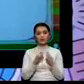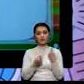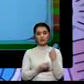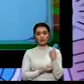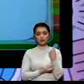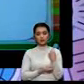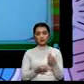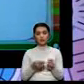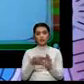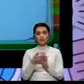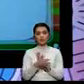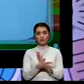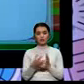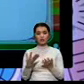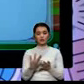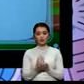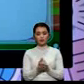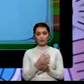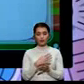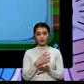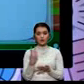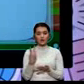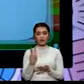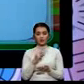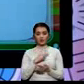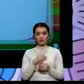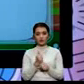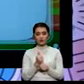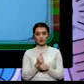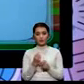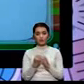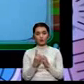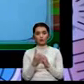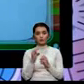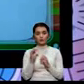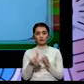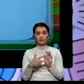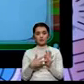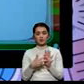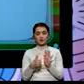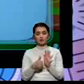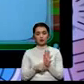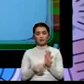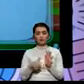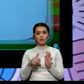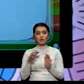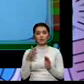gazlama keltirilgani topib oldik. 2-chi ishda esa 11860 ga